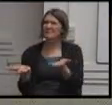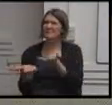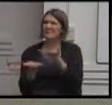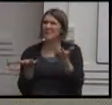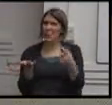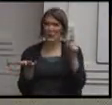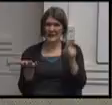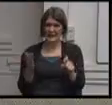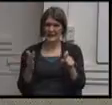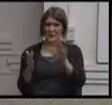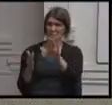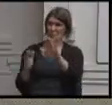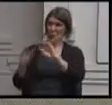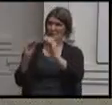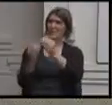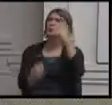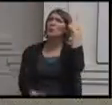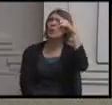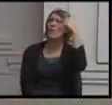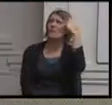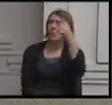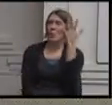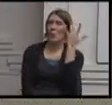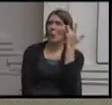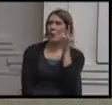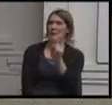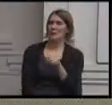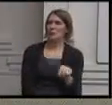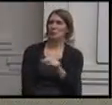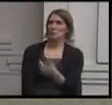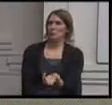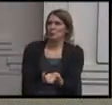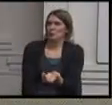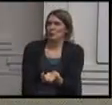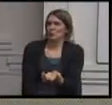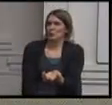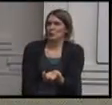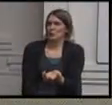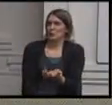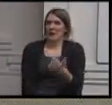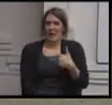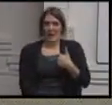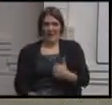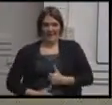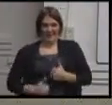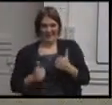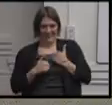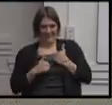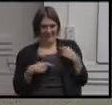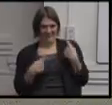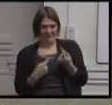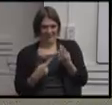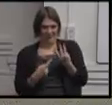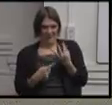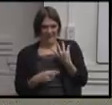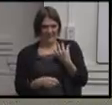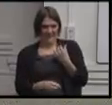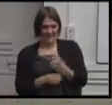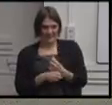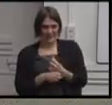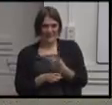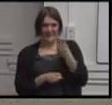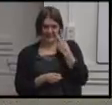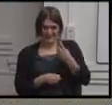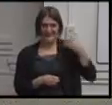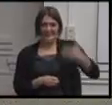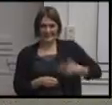need the Downtown Alliance? And I'm just, because I've been around this for 4 or 5 years, and sure, Dick